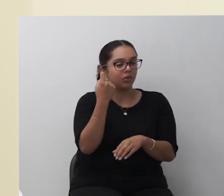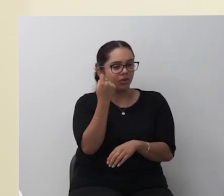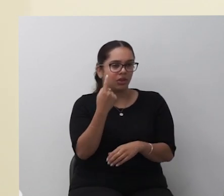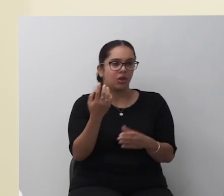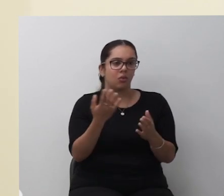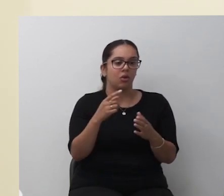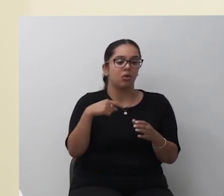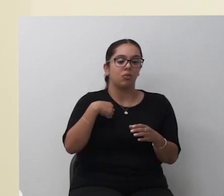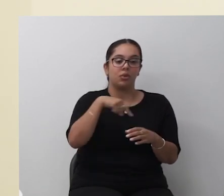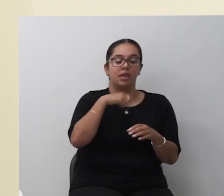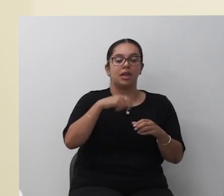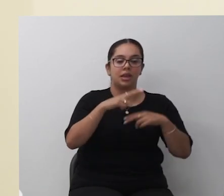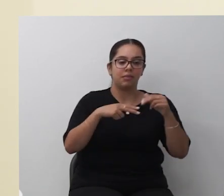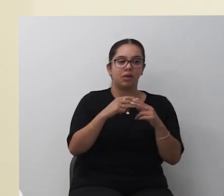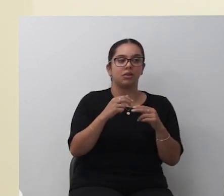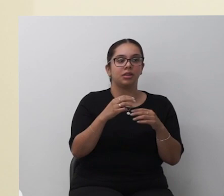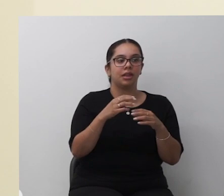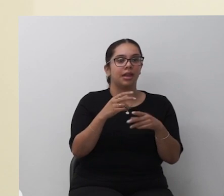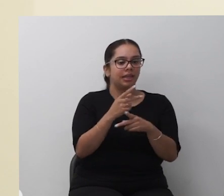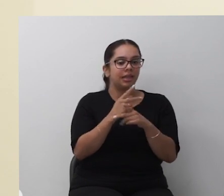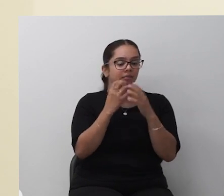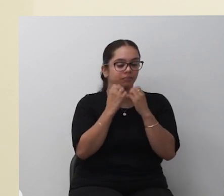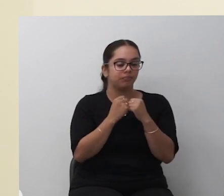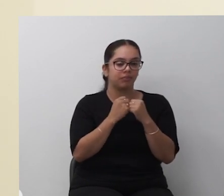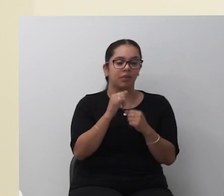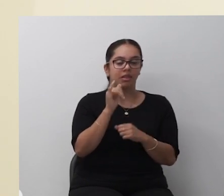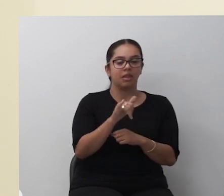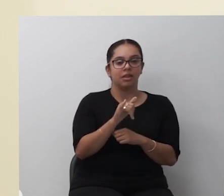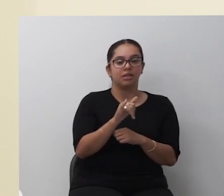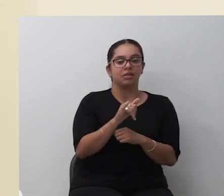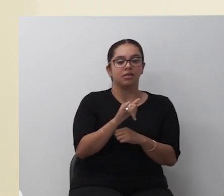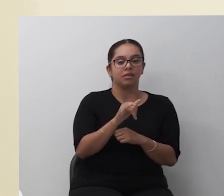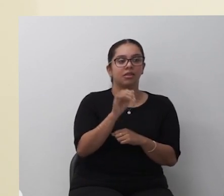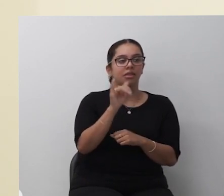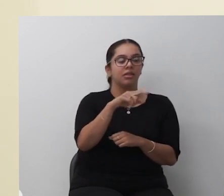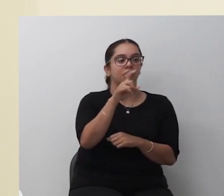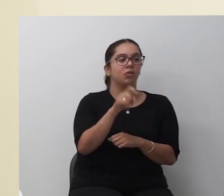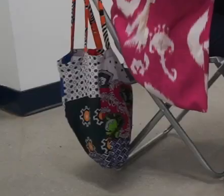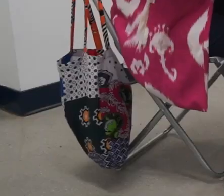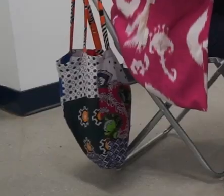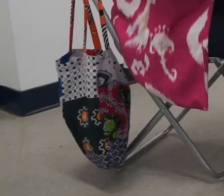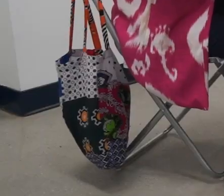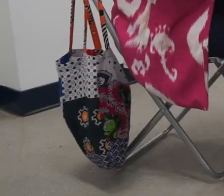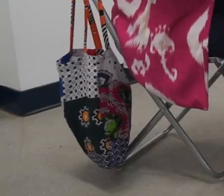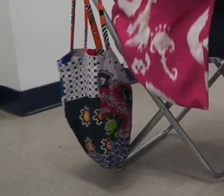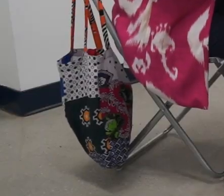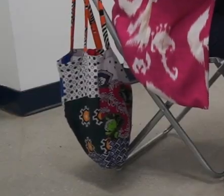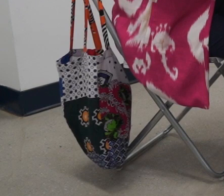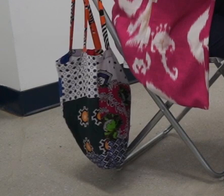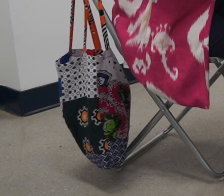understand what we can still build and preserve. And so that's really, at the end of the day, the question. So what do we protect and